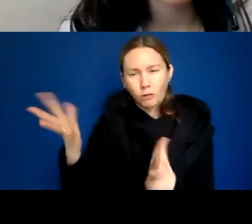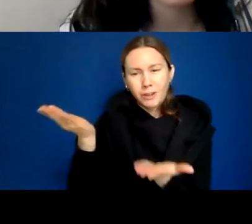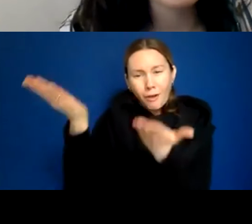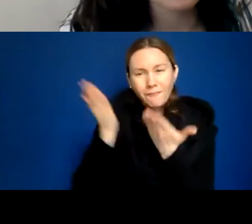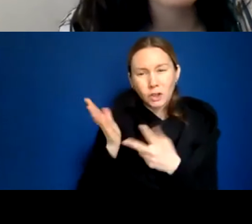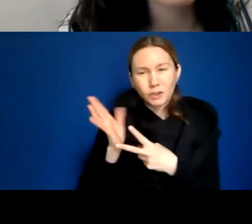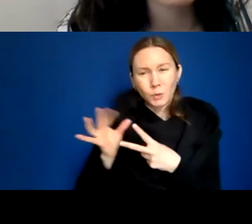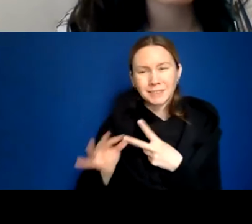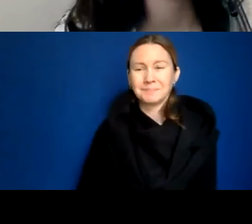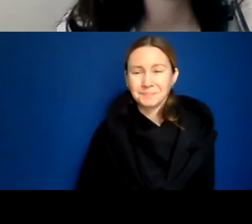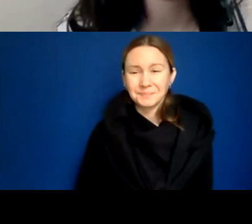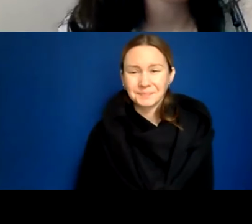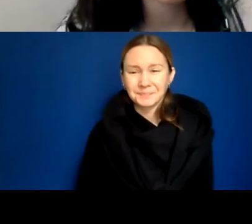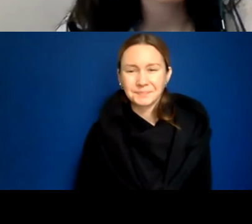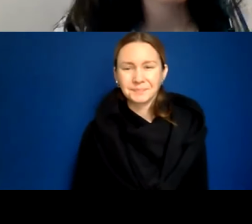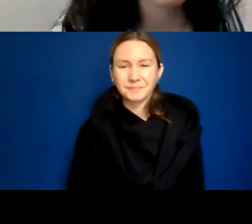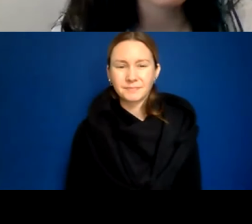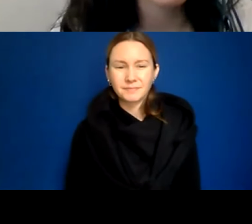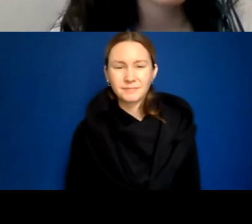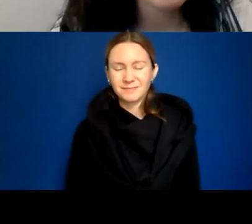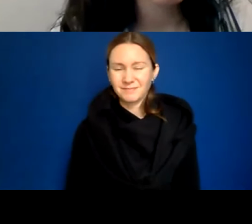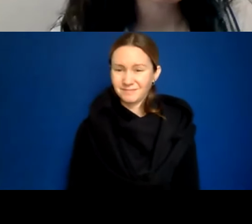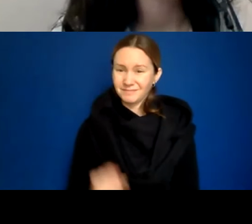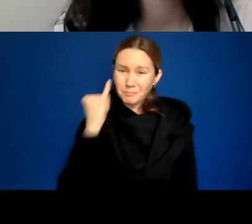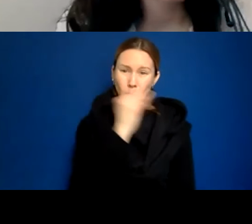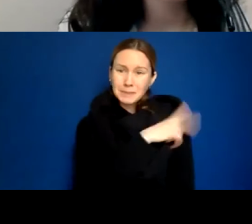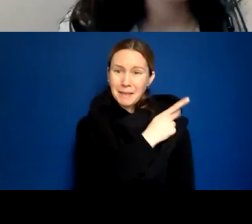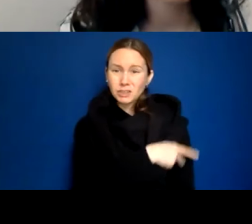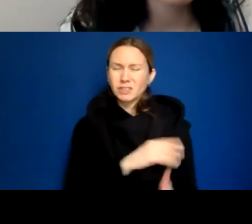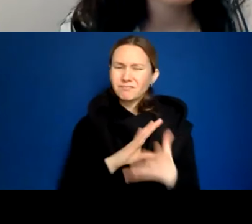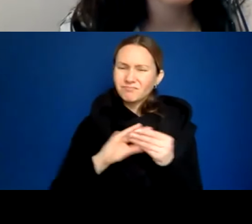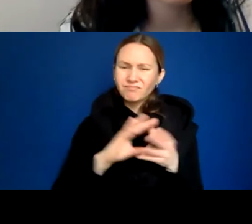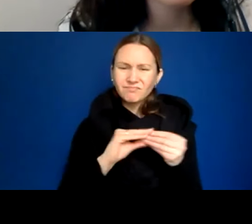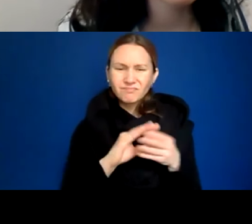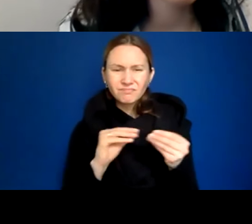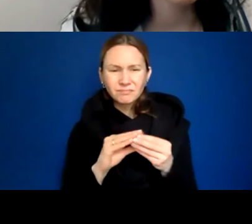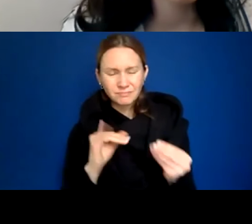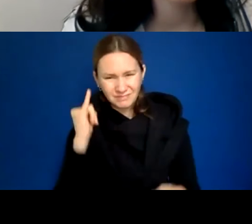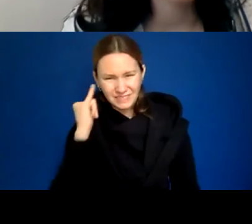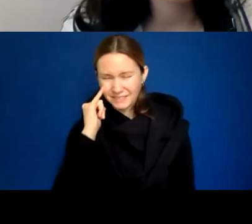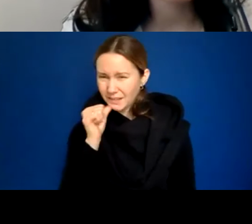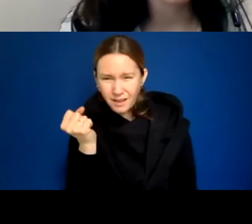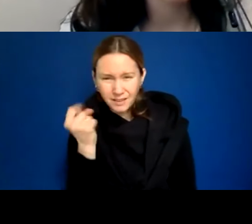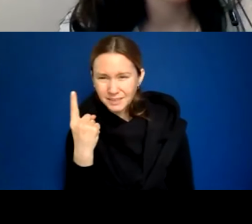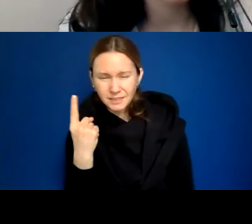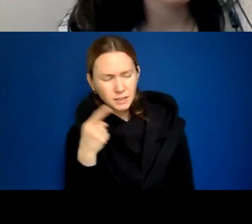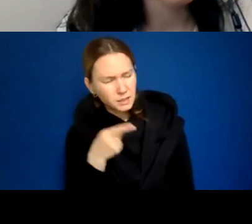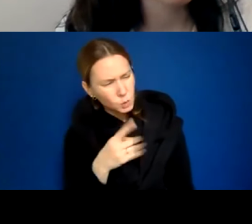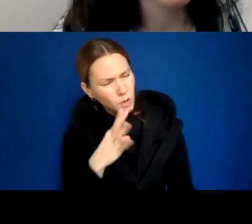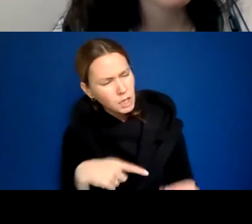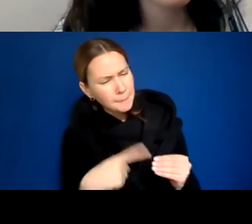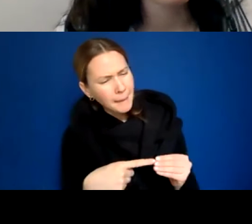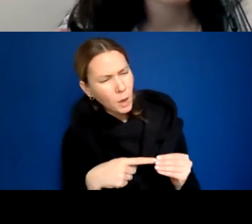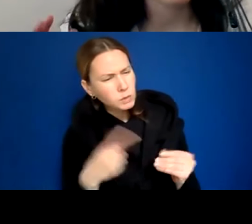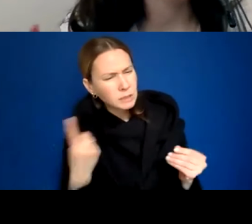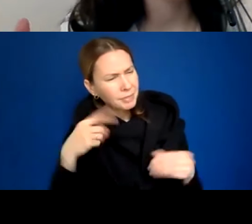If a patient is talking to you and you're not really sure what they're getting at, offer a guess. or maybe say, are you talking about something in this